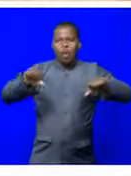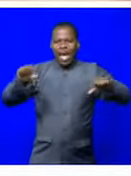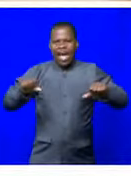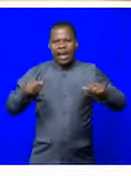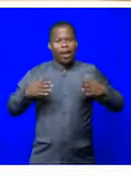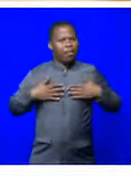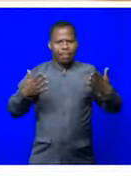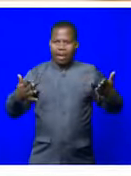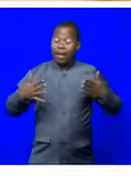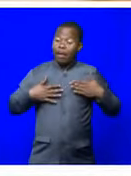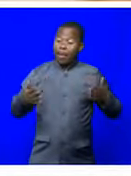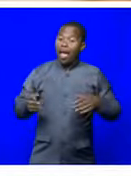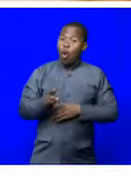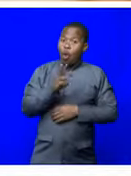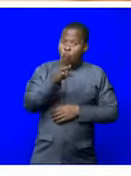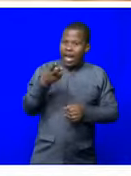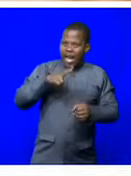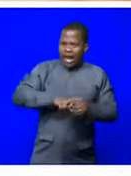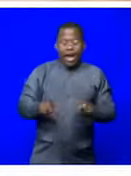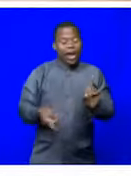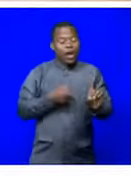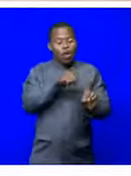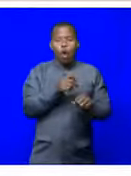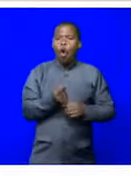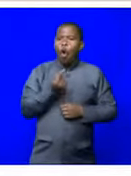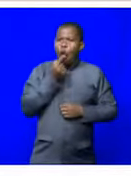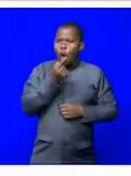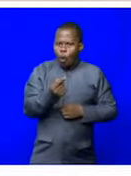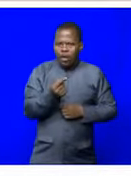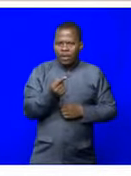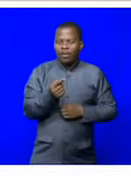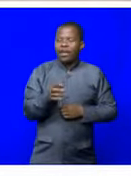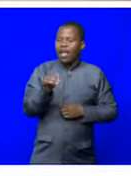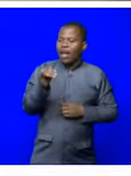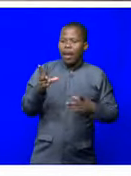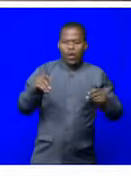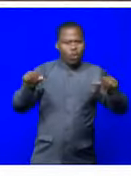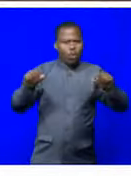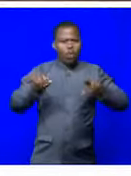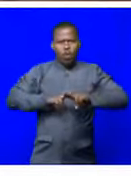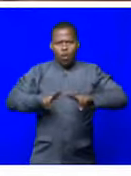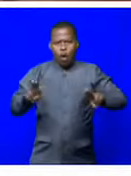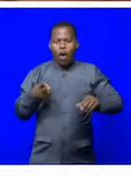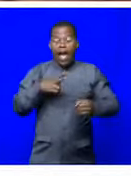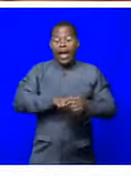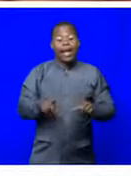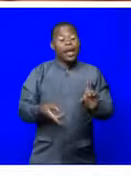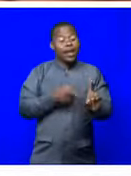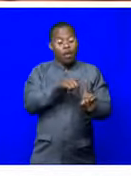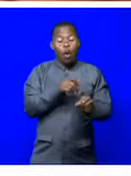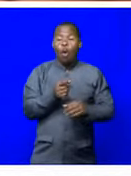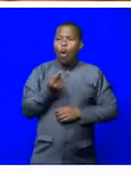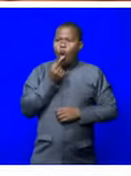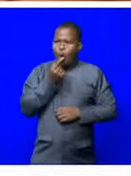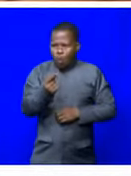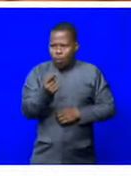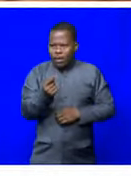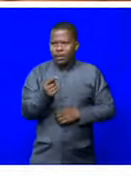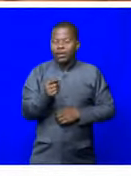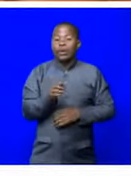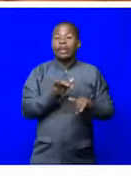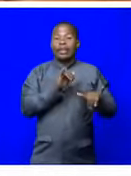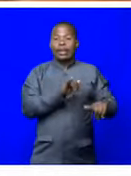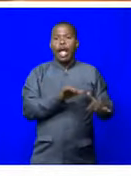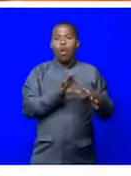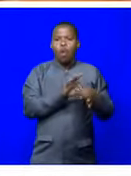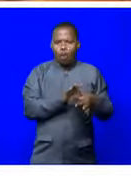selitekwa. Lo msolwa uthi umsulwa kuleli cala labekwelona. Zikalala utshele inkantolo ukuthi uhlala ekhaya kube